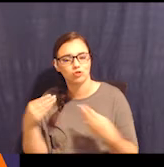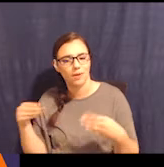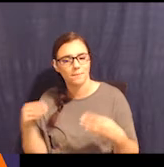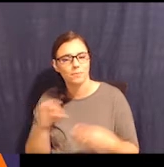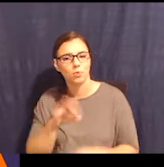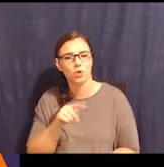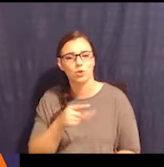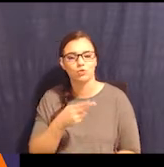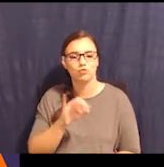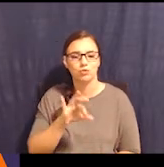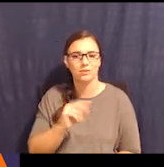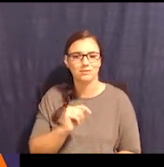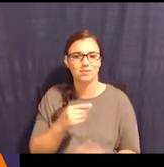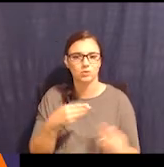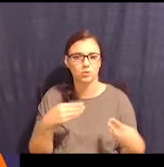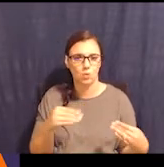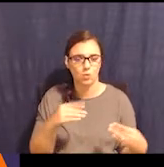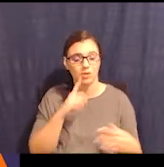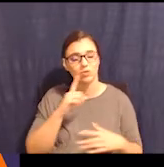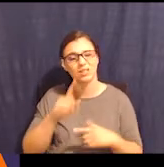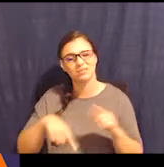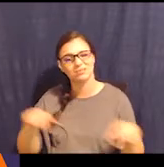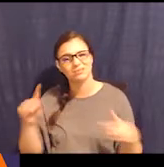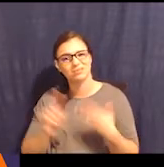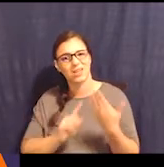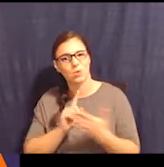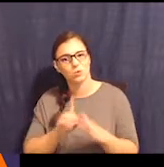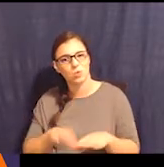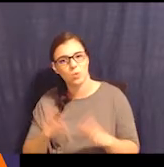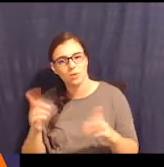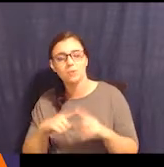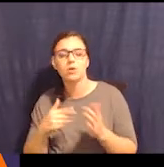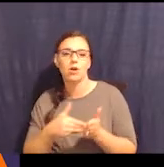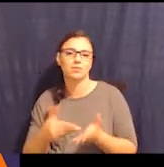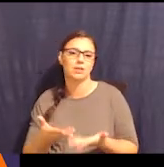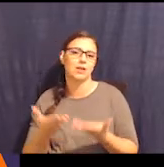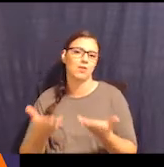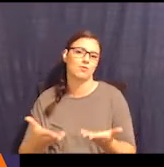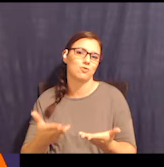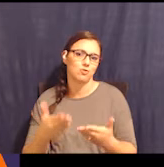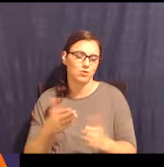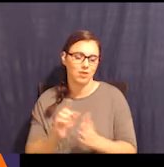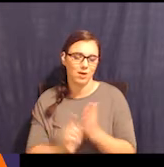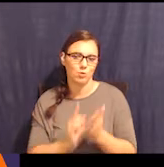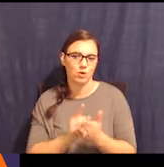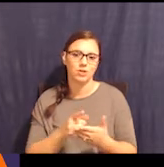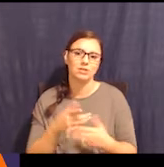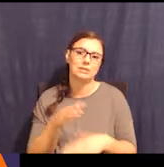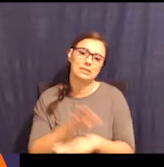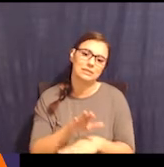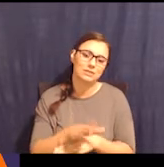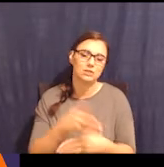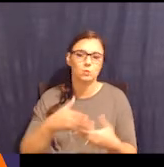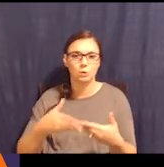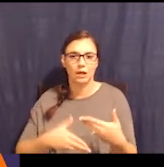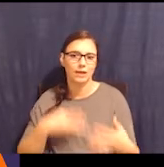frequently offer hours on evenings, weekends, and holidays whenever volunteers are available.